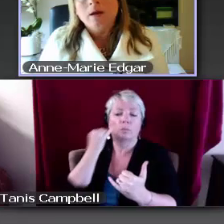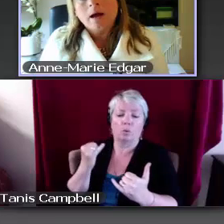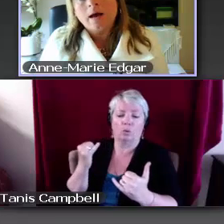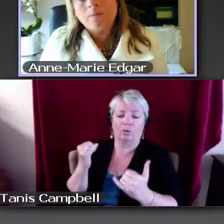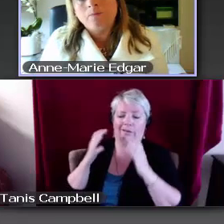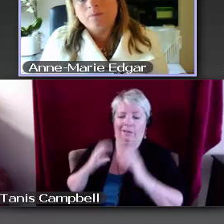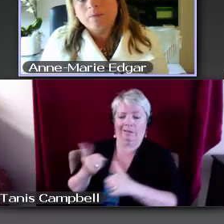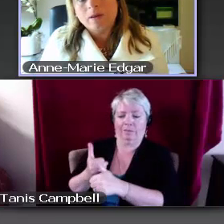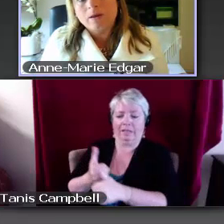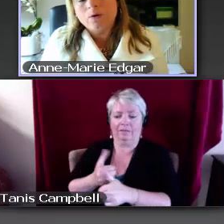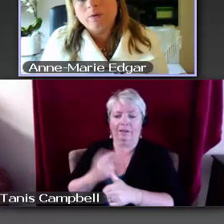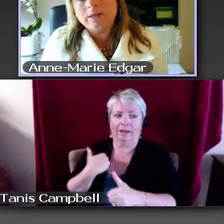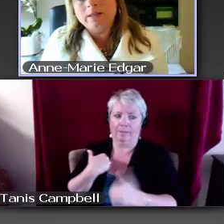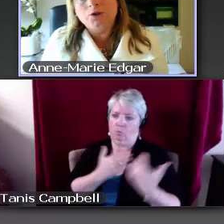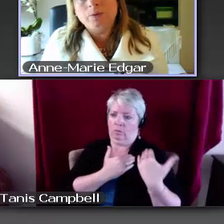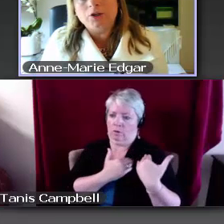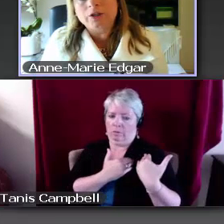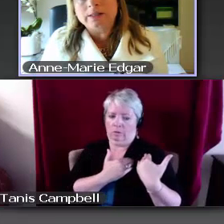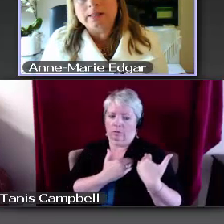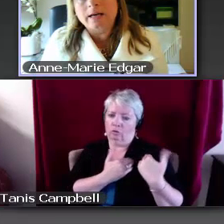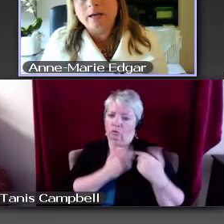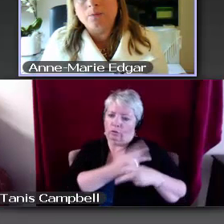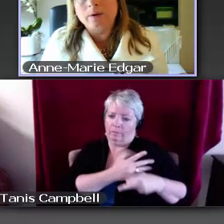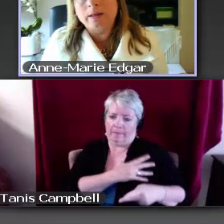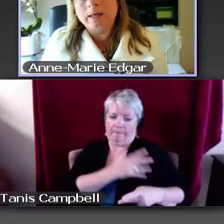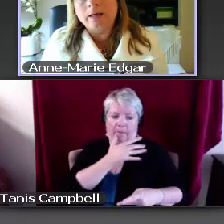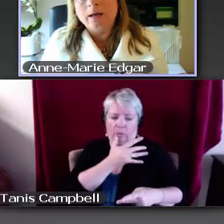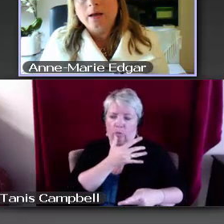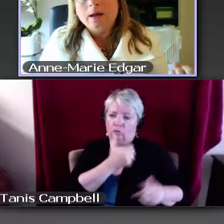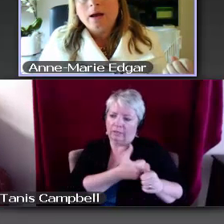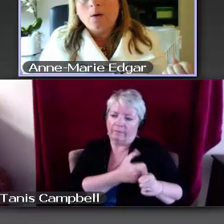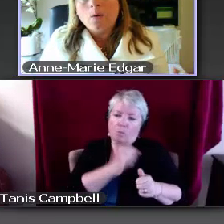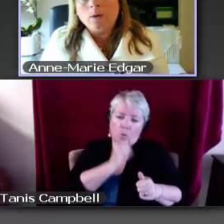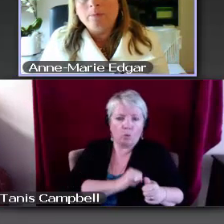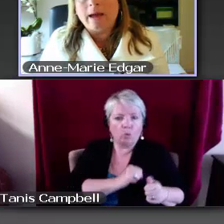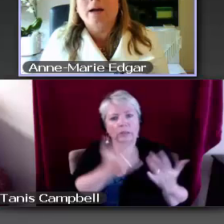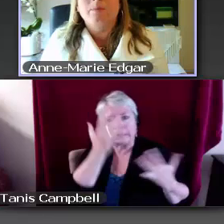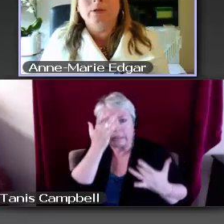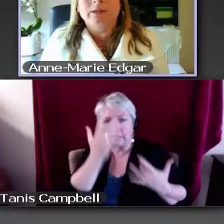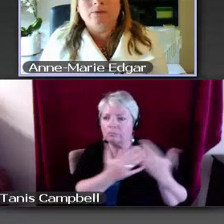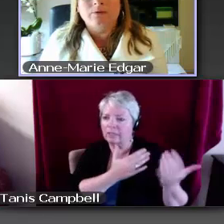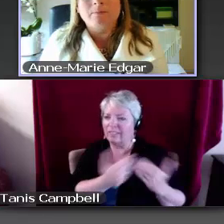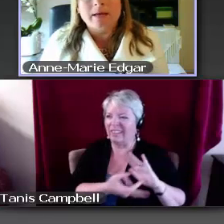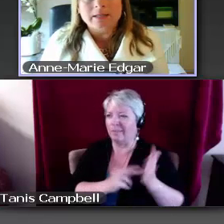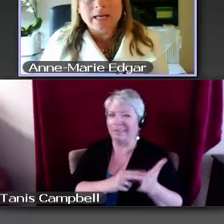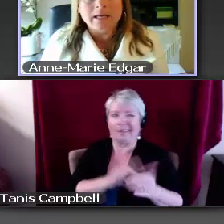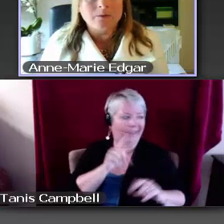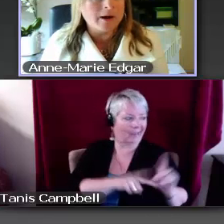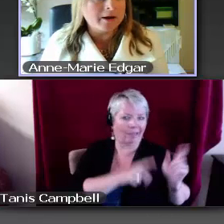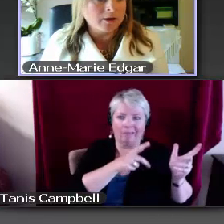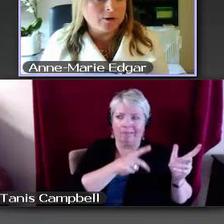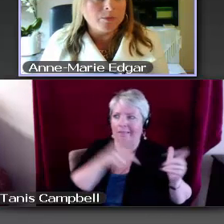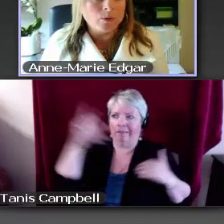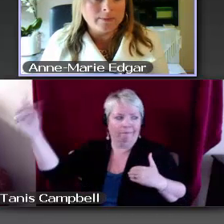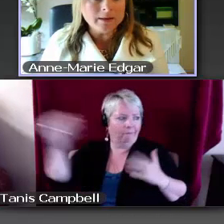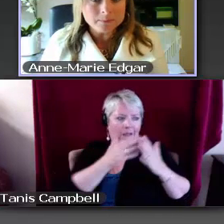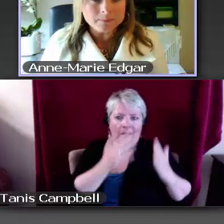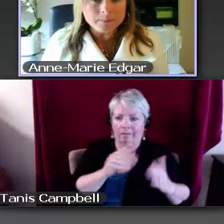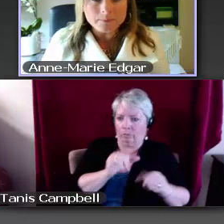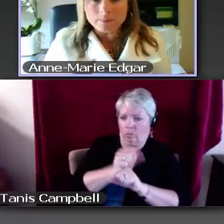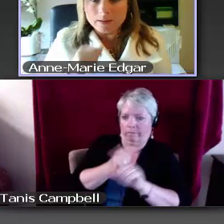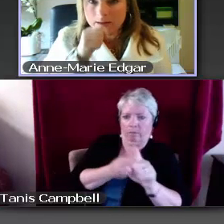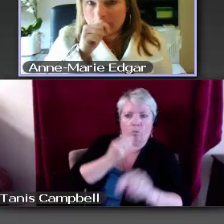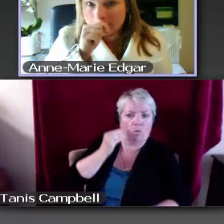can, these situations that can really hold back a person from maintaining regular